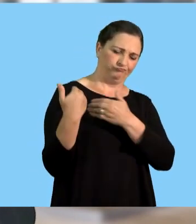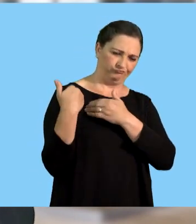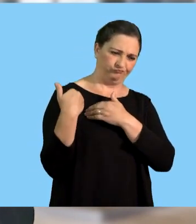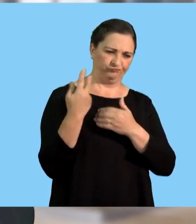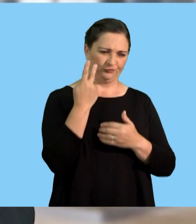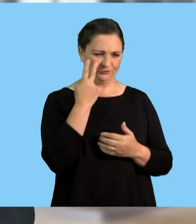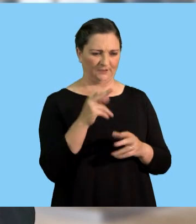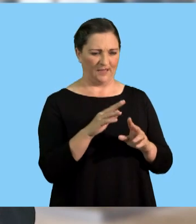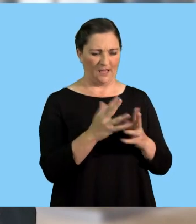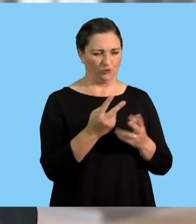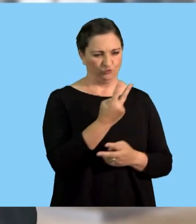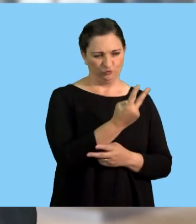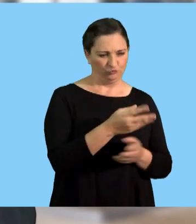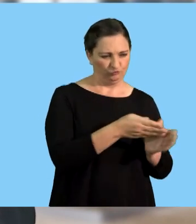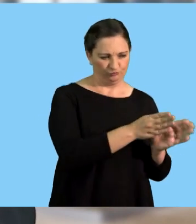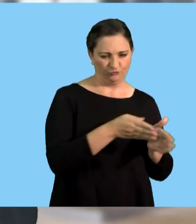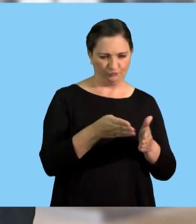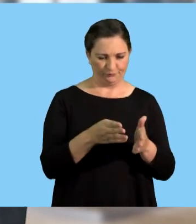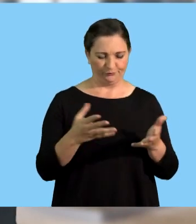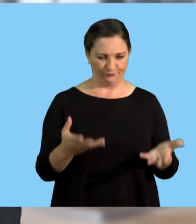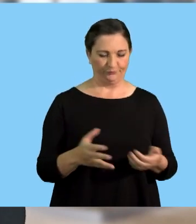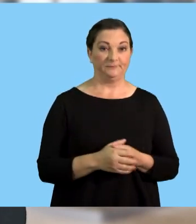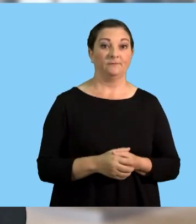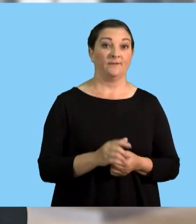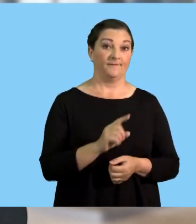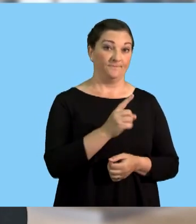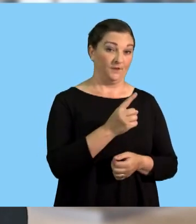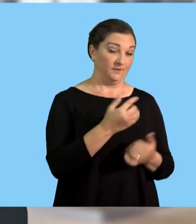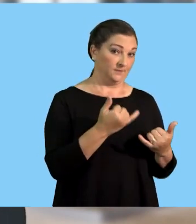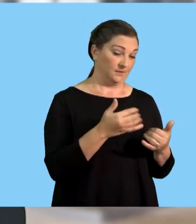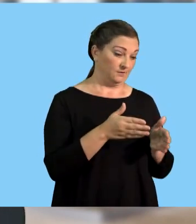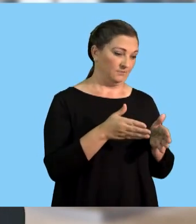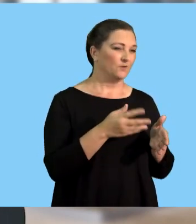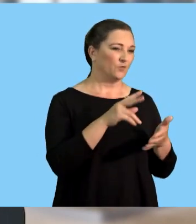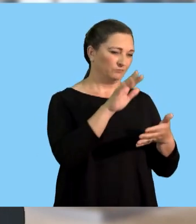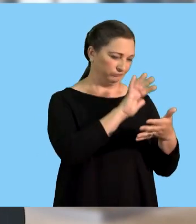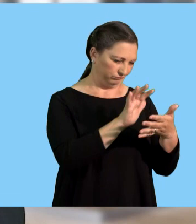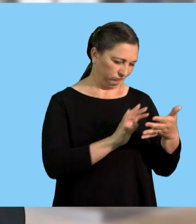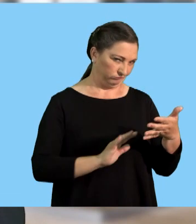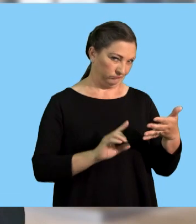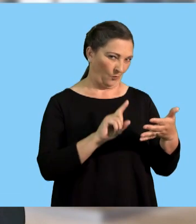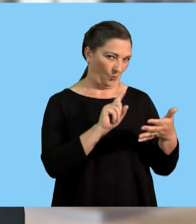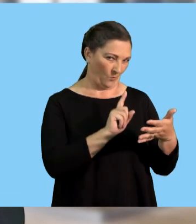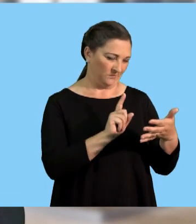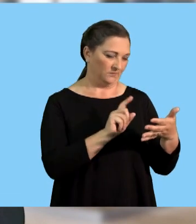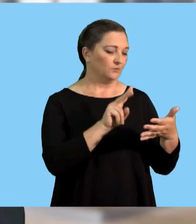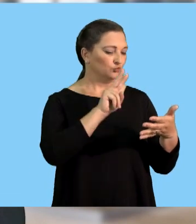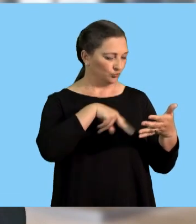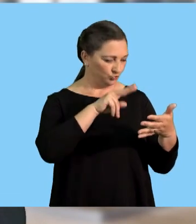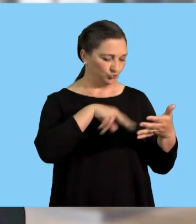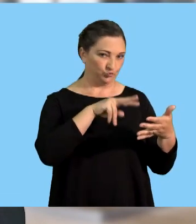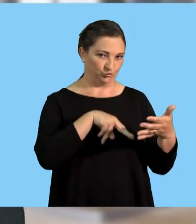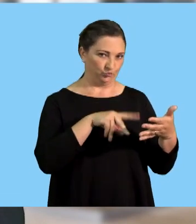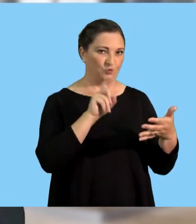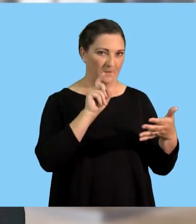into forms of investment. Now, the first part is to look into the instruction, which requires us to read the